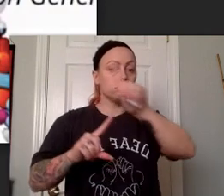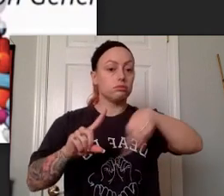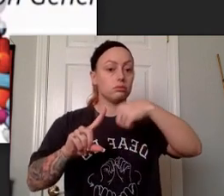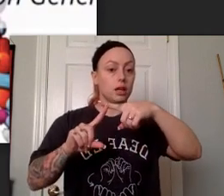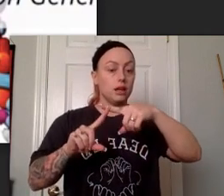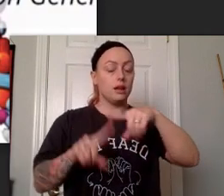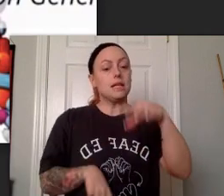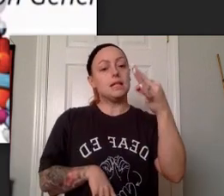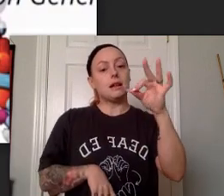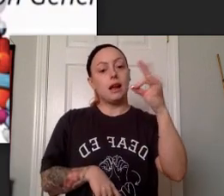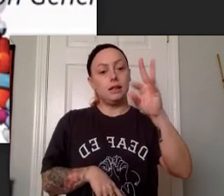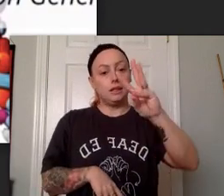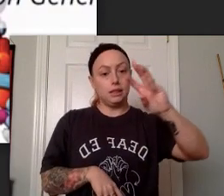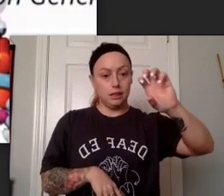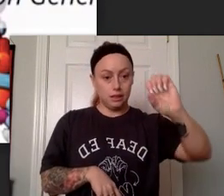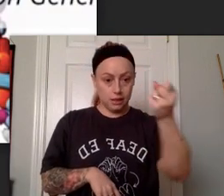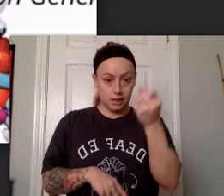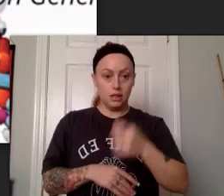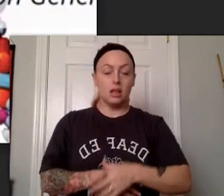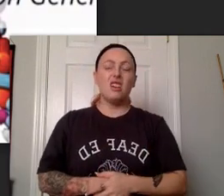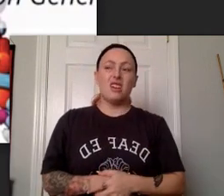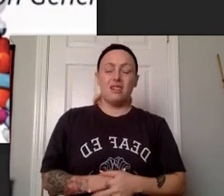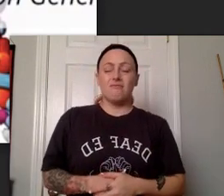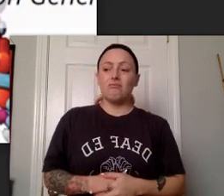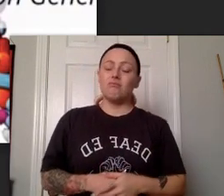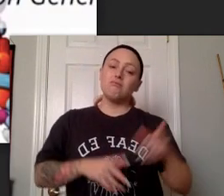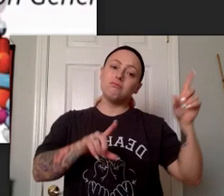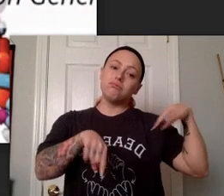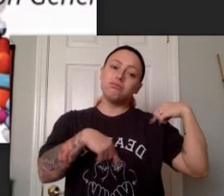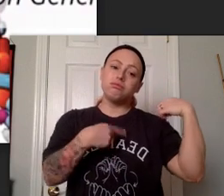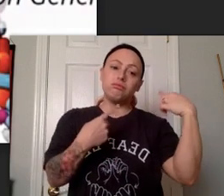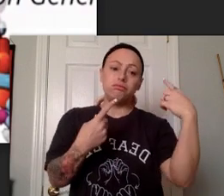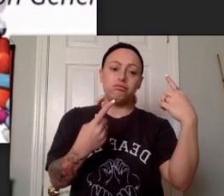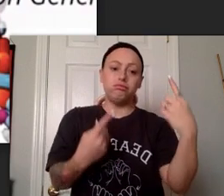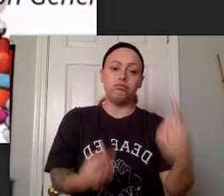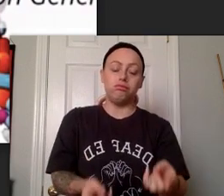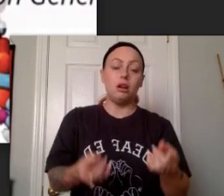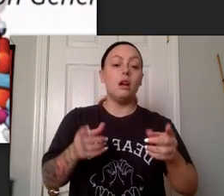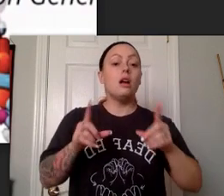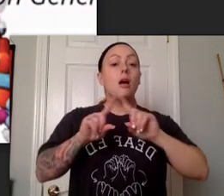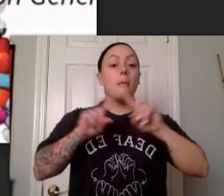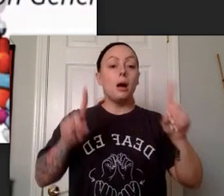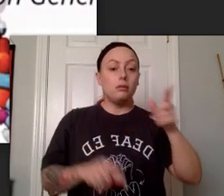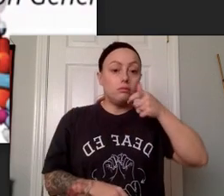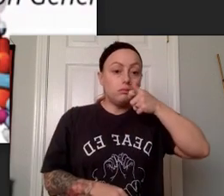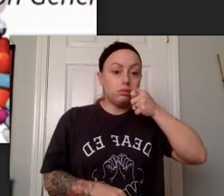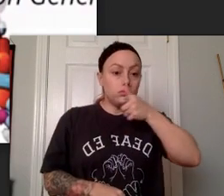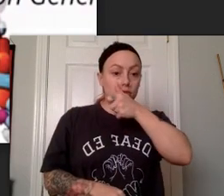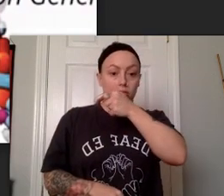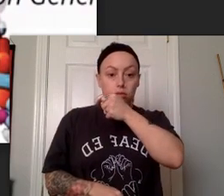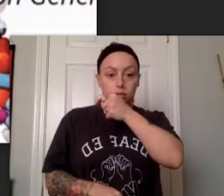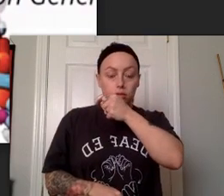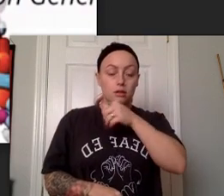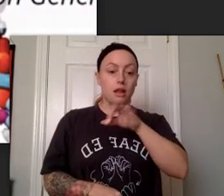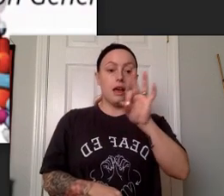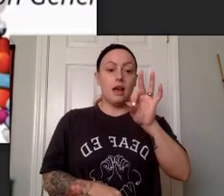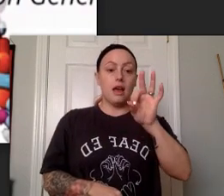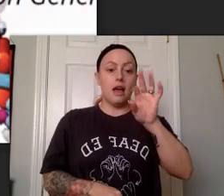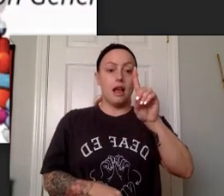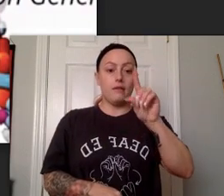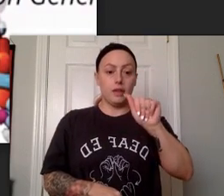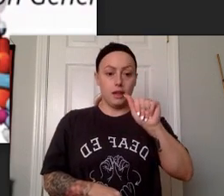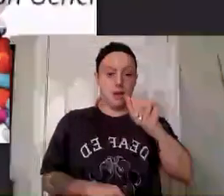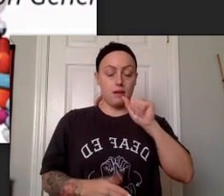opioid overdoses around for quite a while, but the nasal spray apparatus was FDA approved in